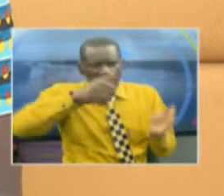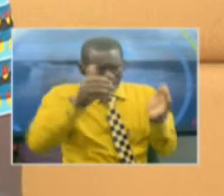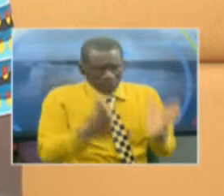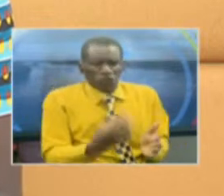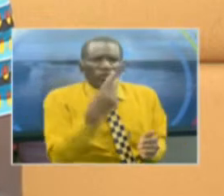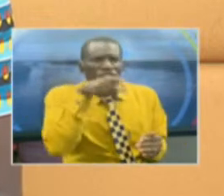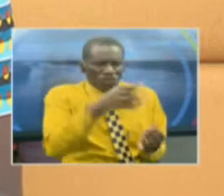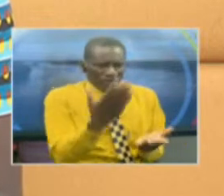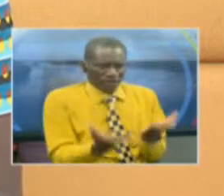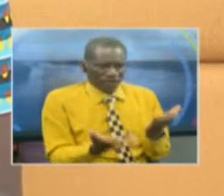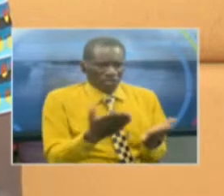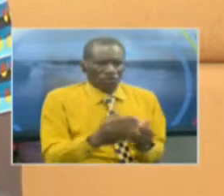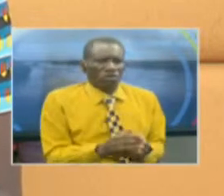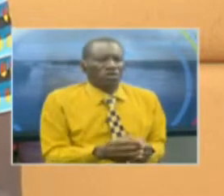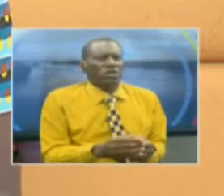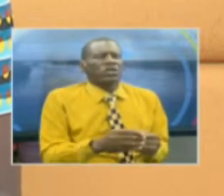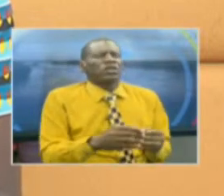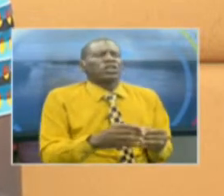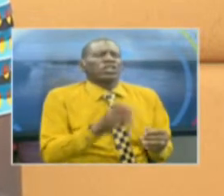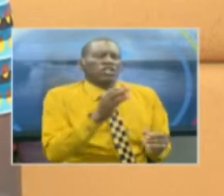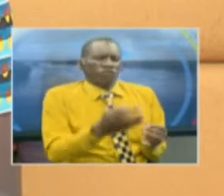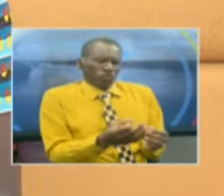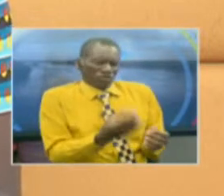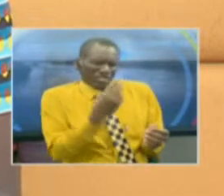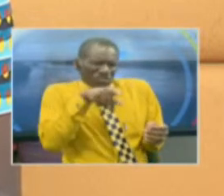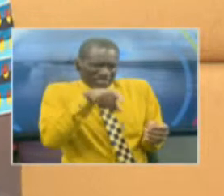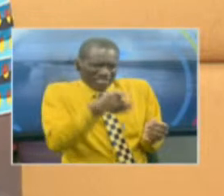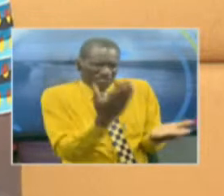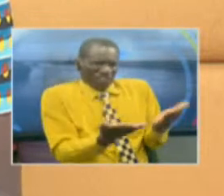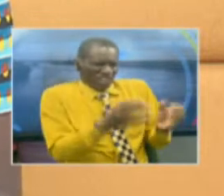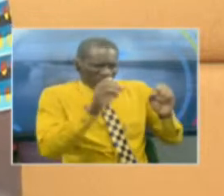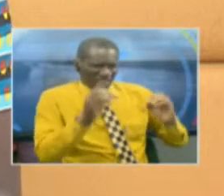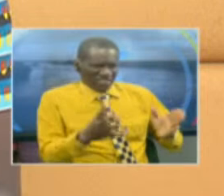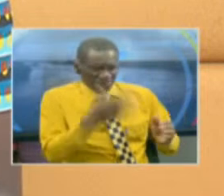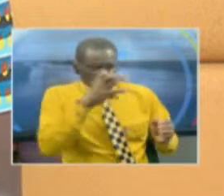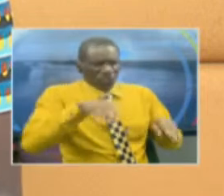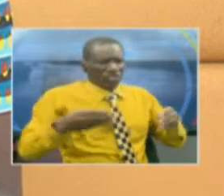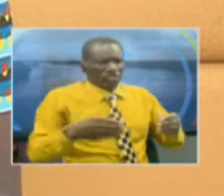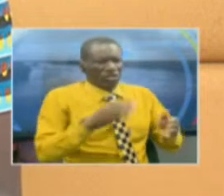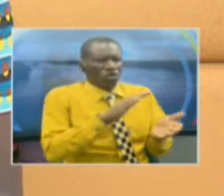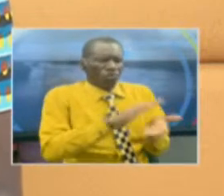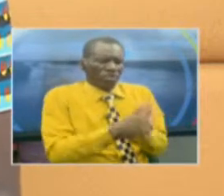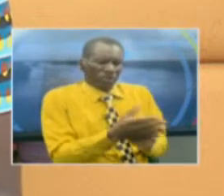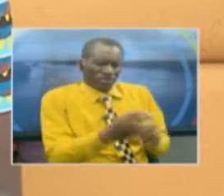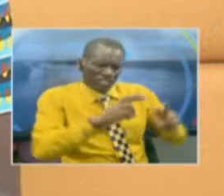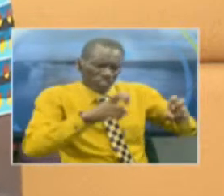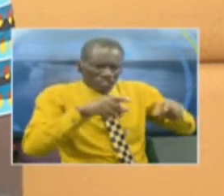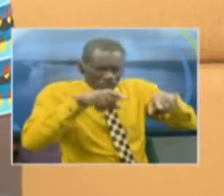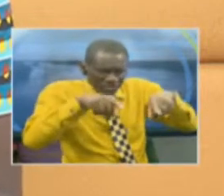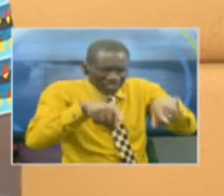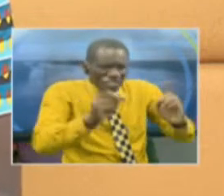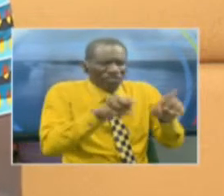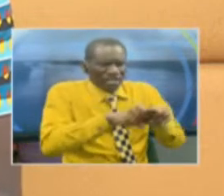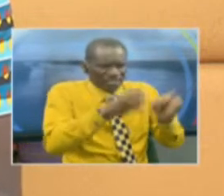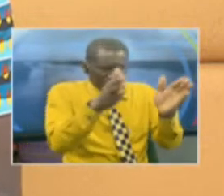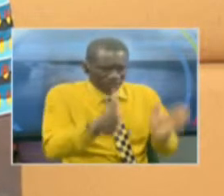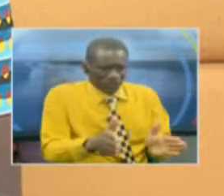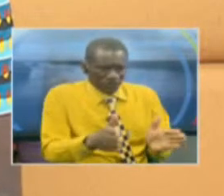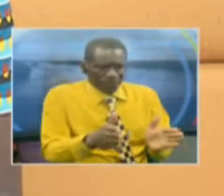value. Once you devalue yourself because of a disability without looking at who you are as a